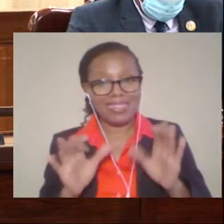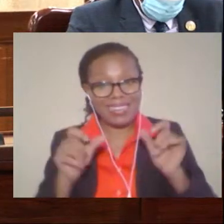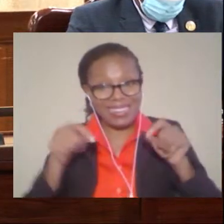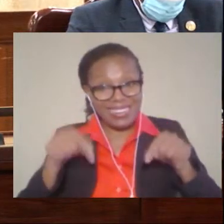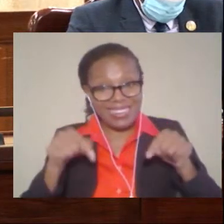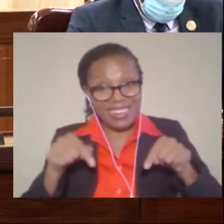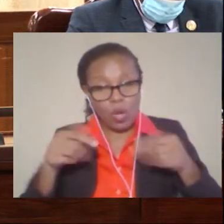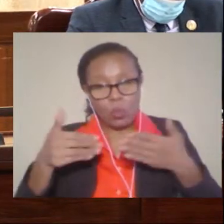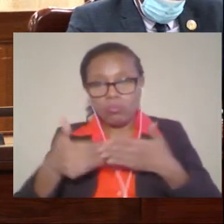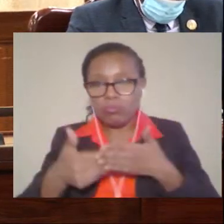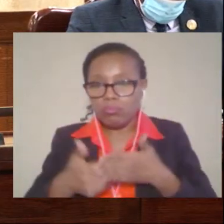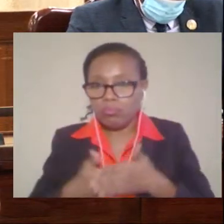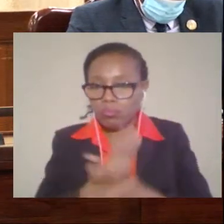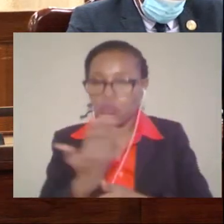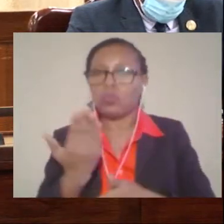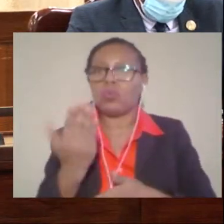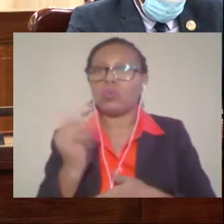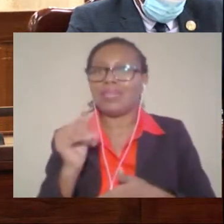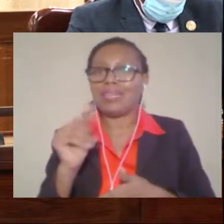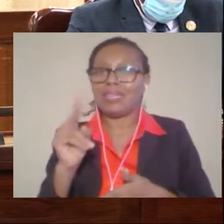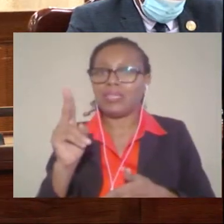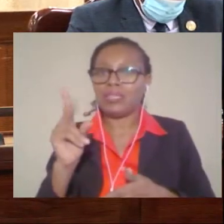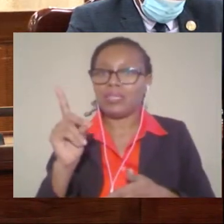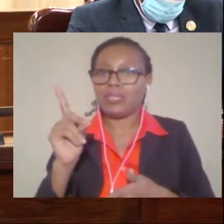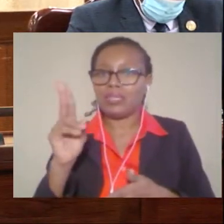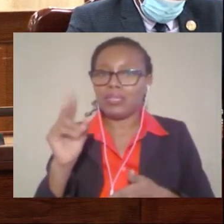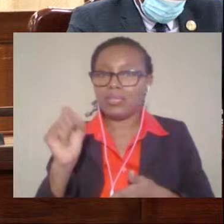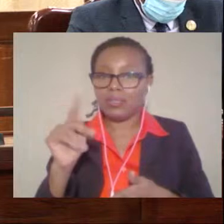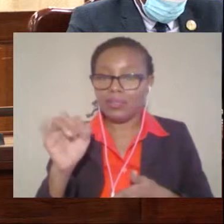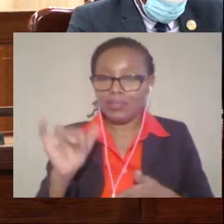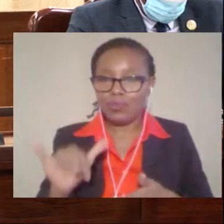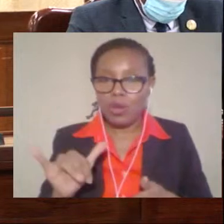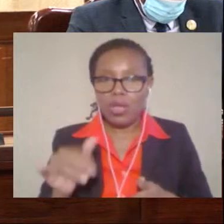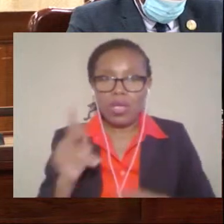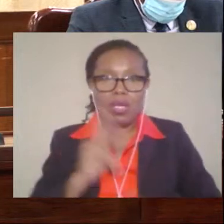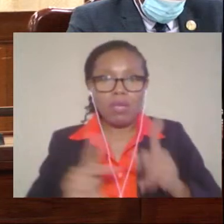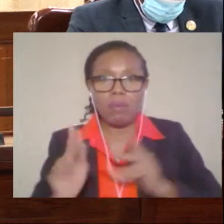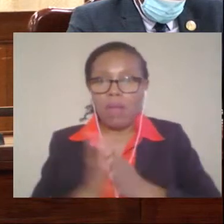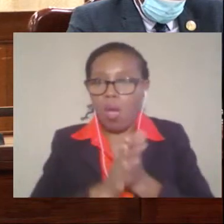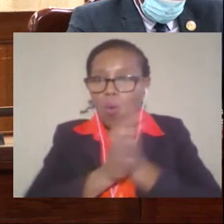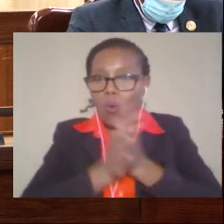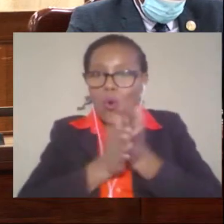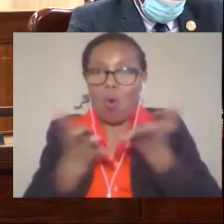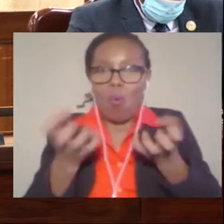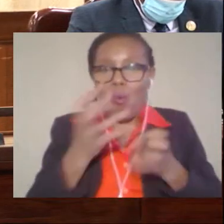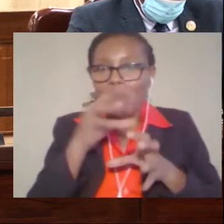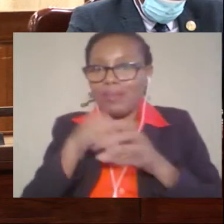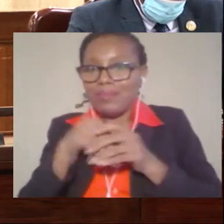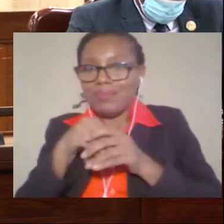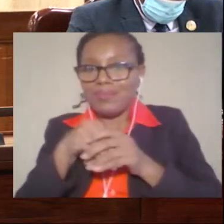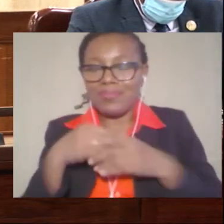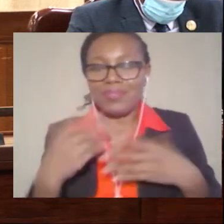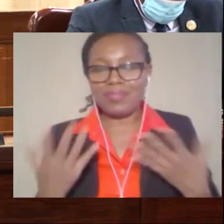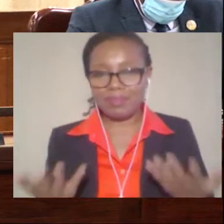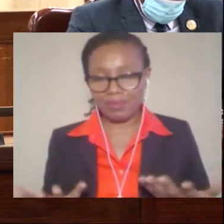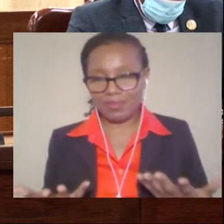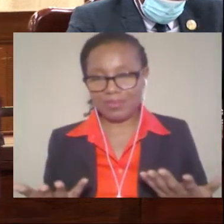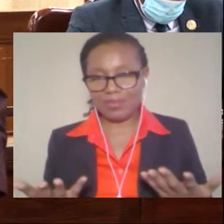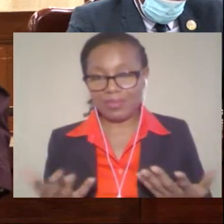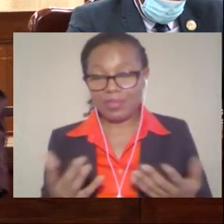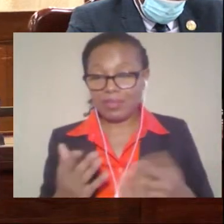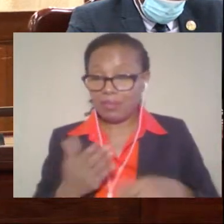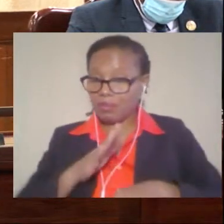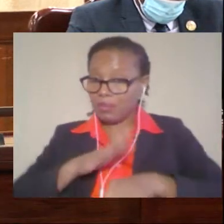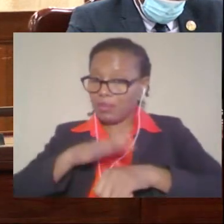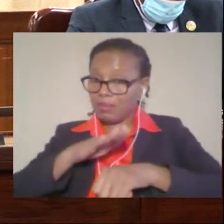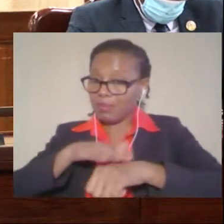And I am warning against the pushback gendered by the measure of disappointment which will